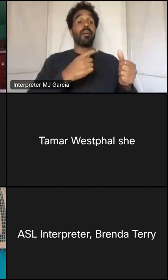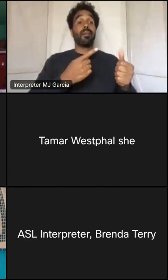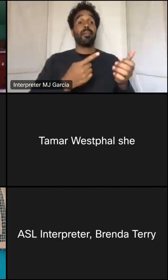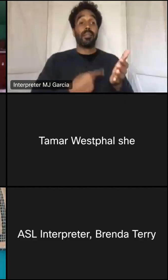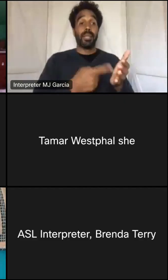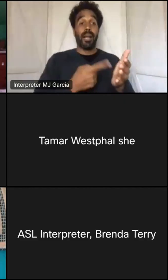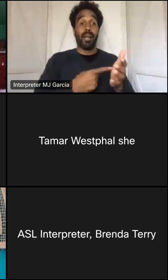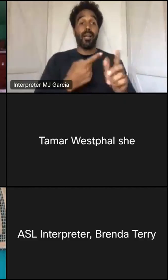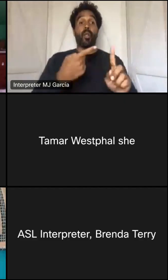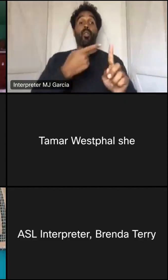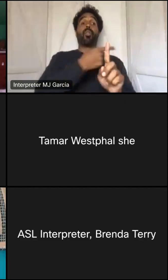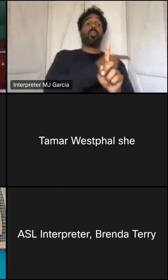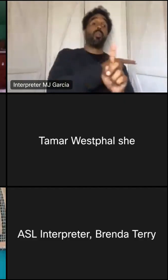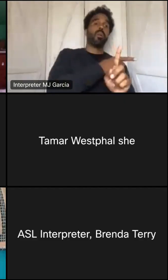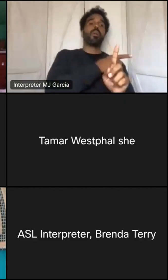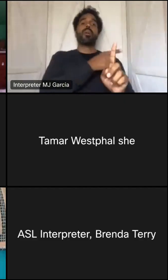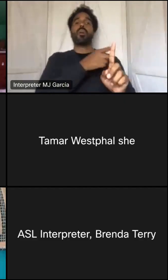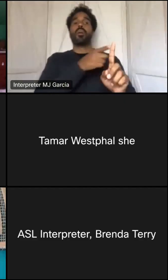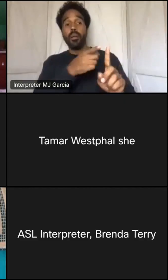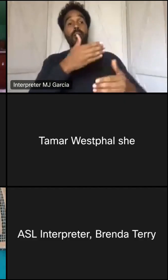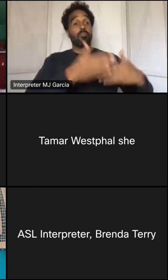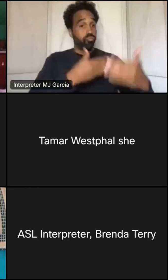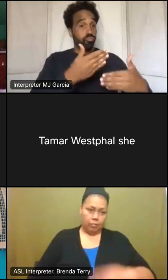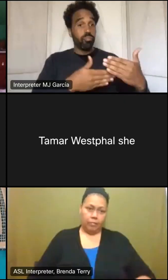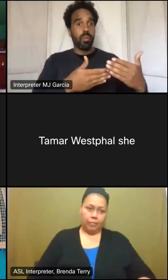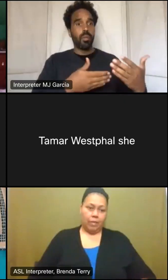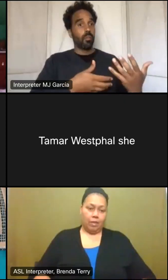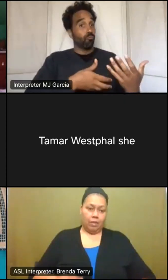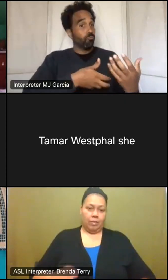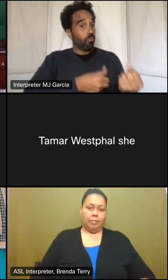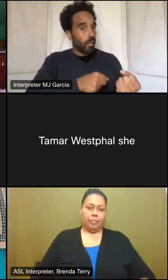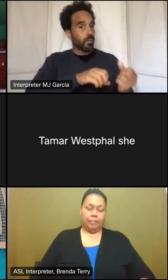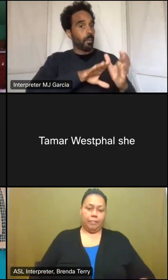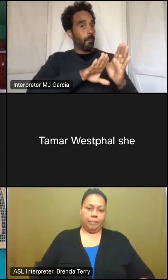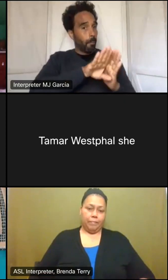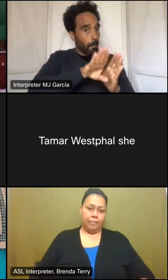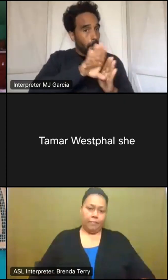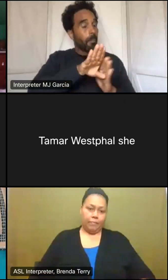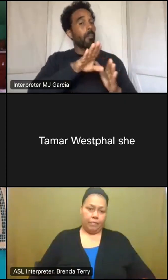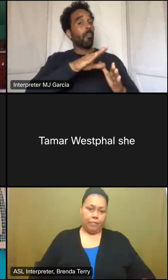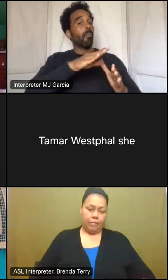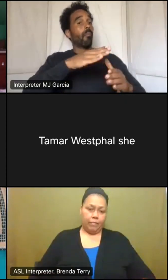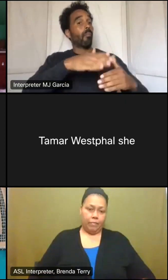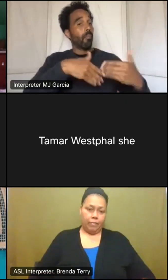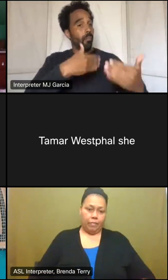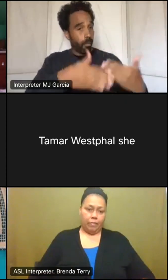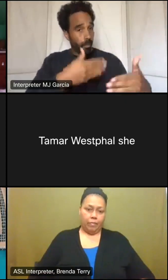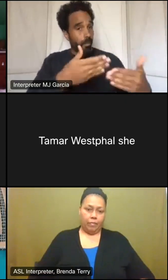keep going. But I just knowing that we have the trust, and that we have the information for them to,